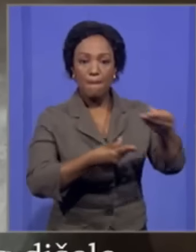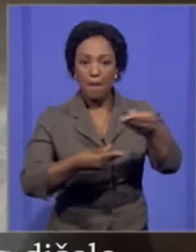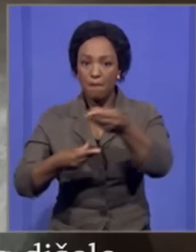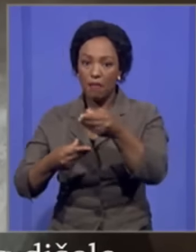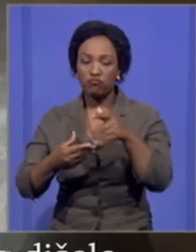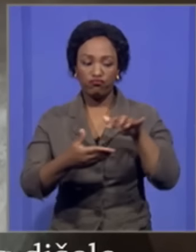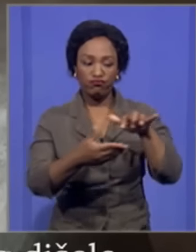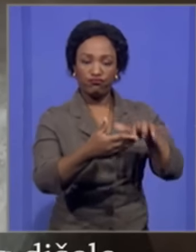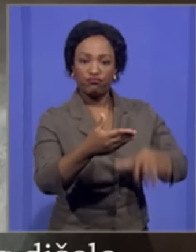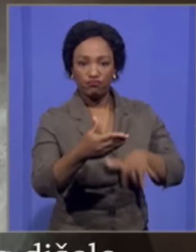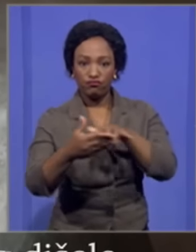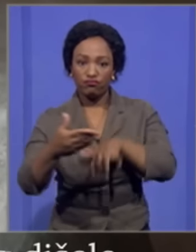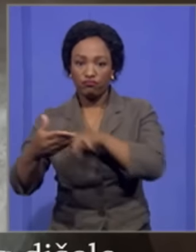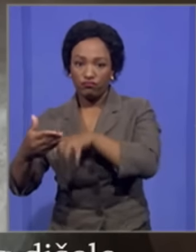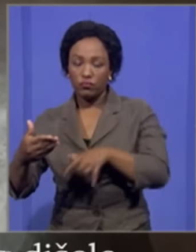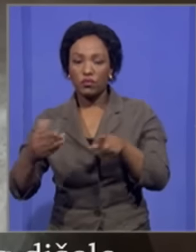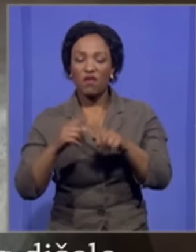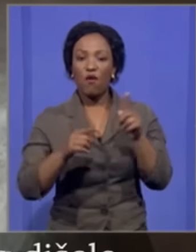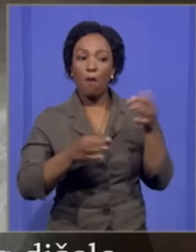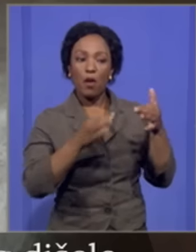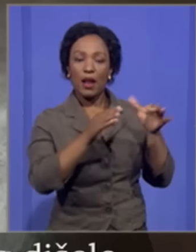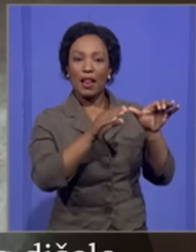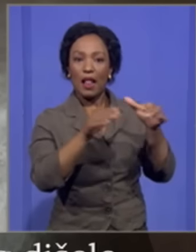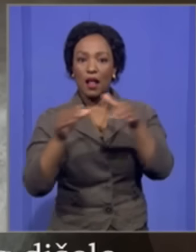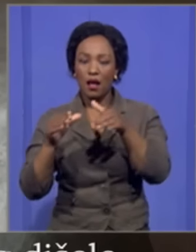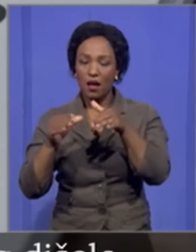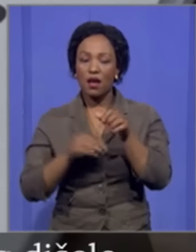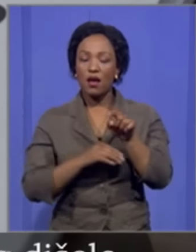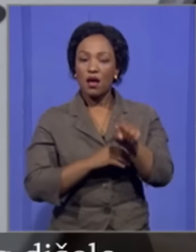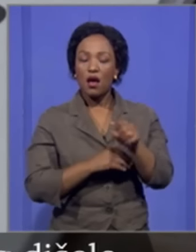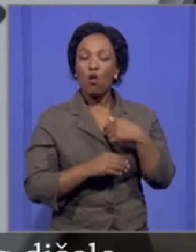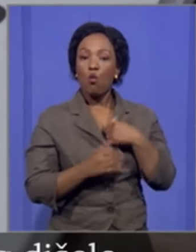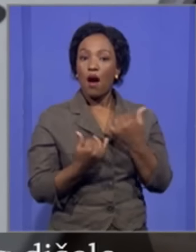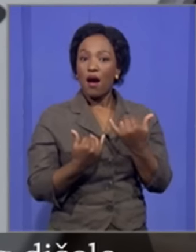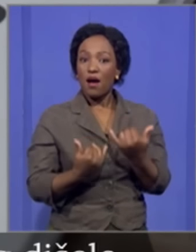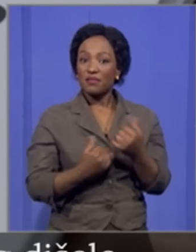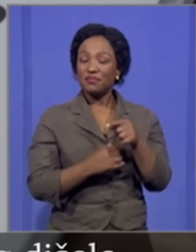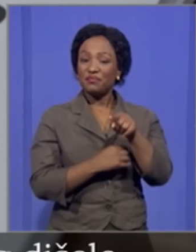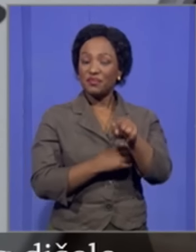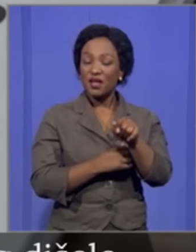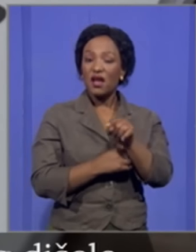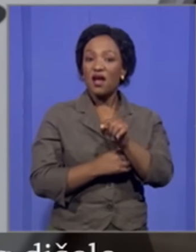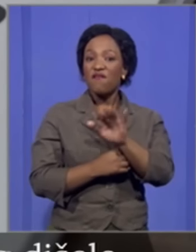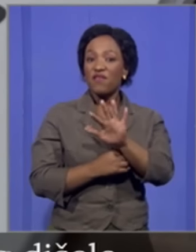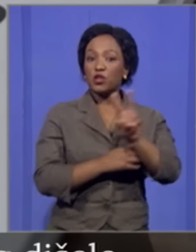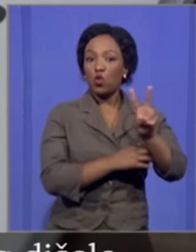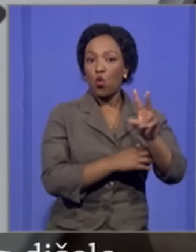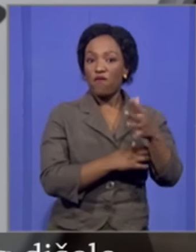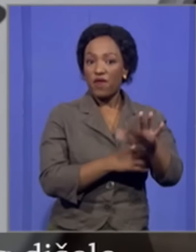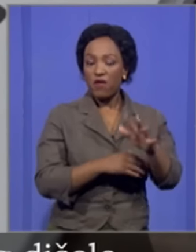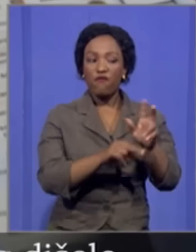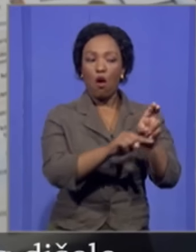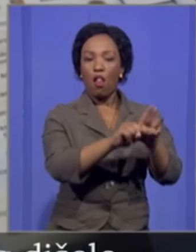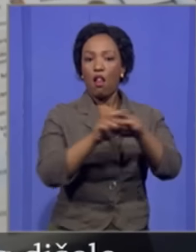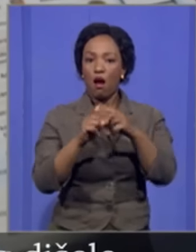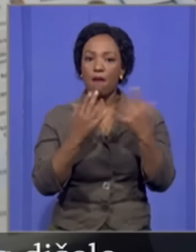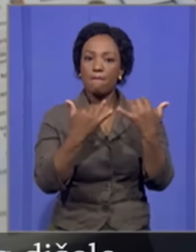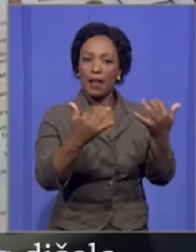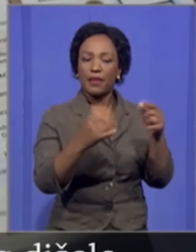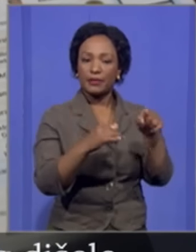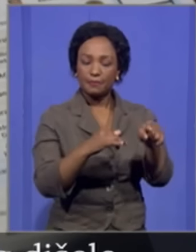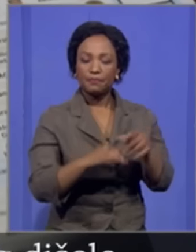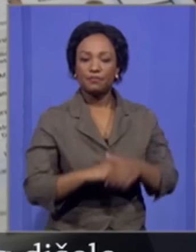go yona go tšwelela go mekgatlo ya dipolitiki e 52 e phenkgišanago go hwetša ditulo parlamenteng ya